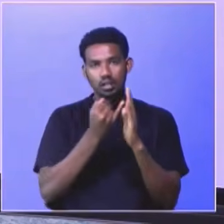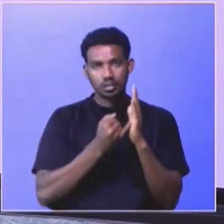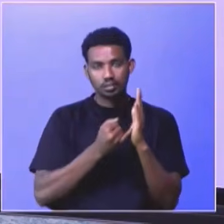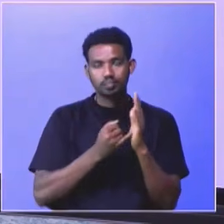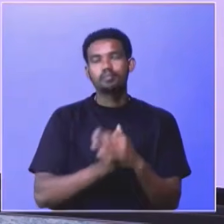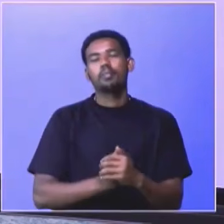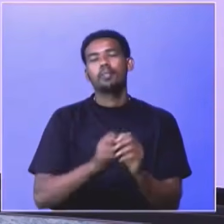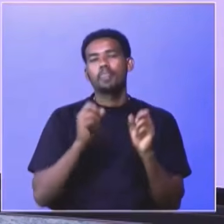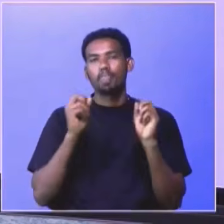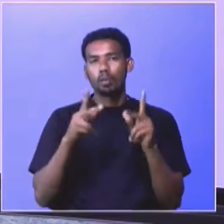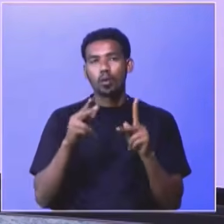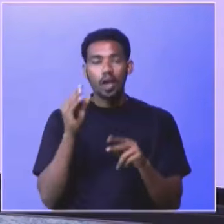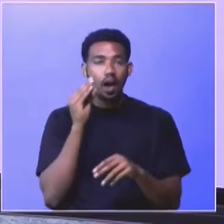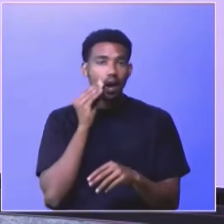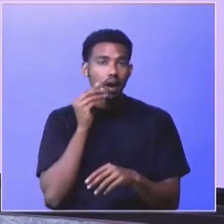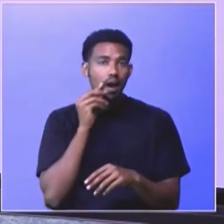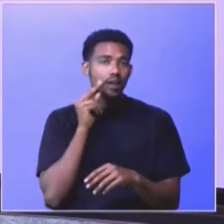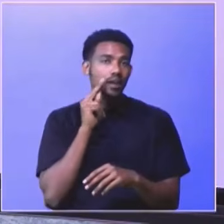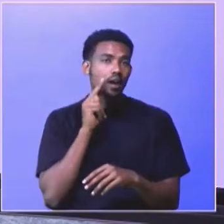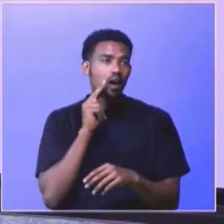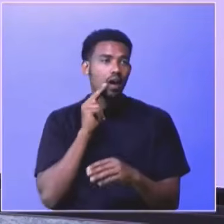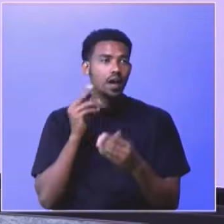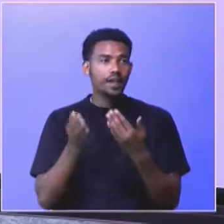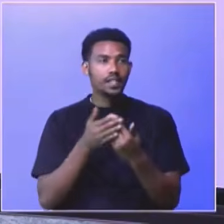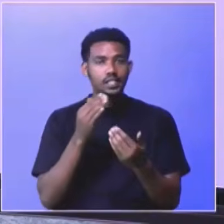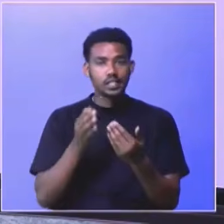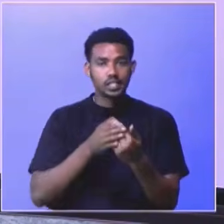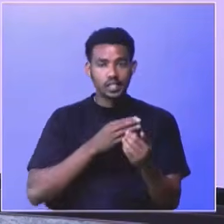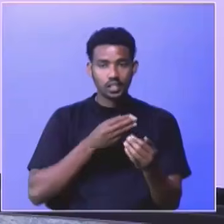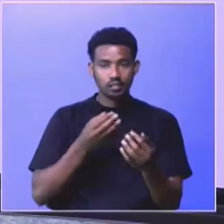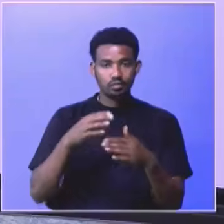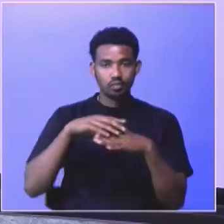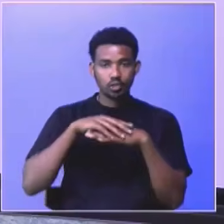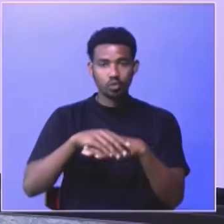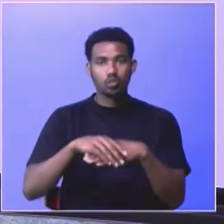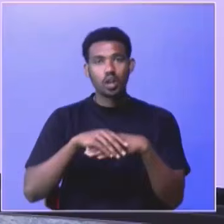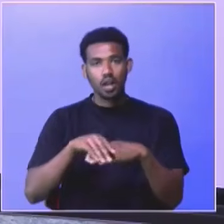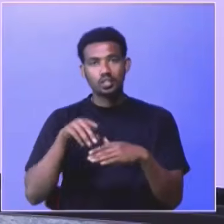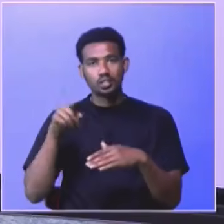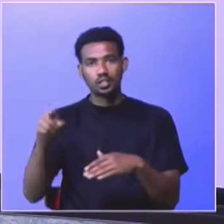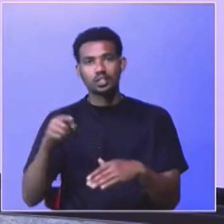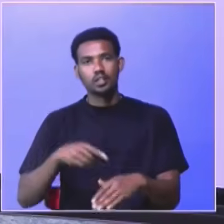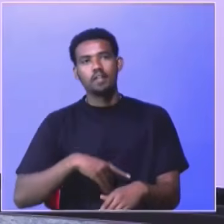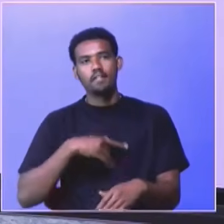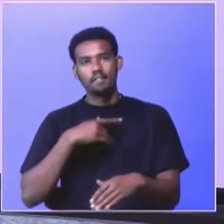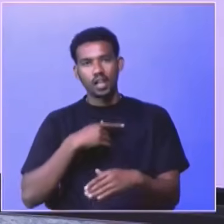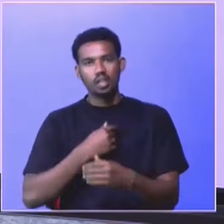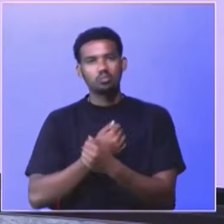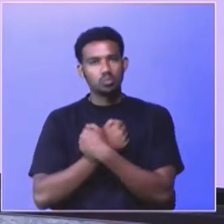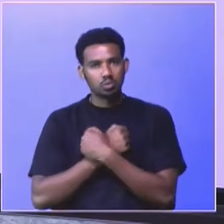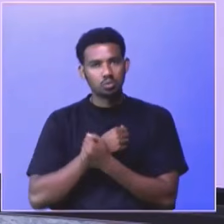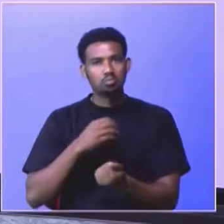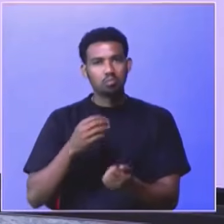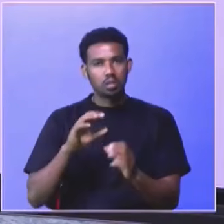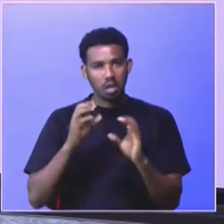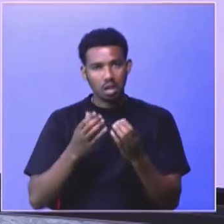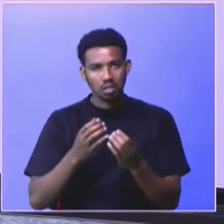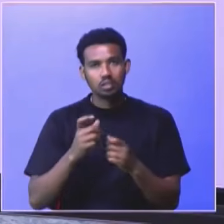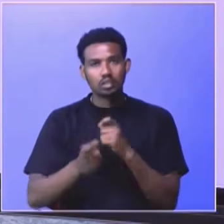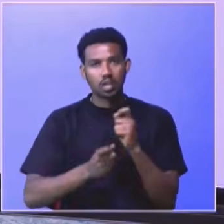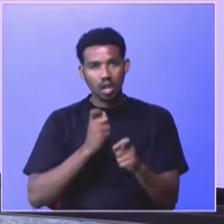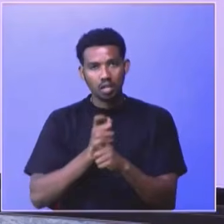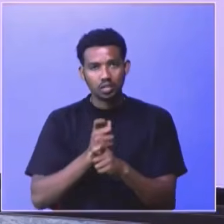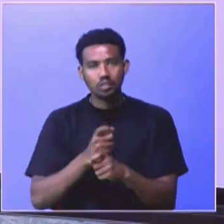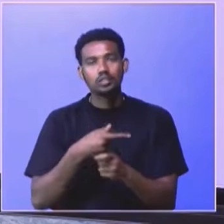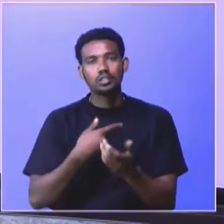So, Hannah easily introduced herself by telling her favorite subject, age, and class. This is